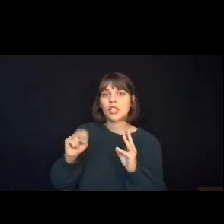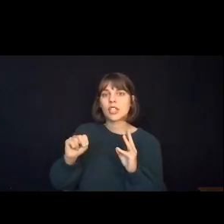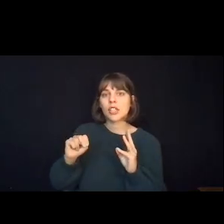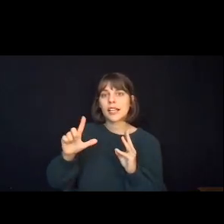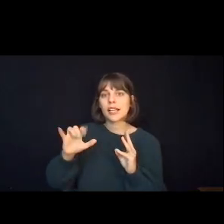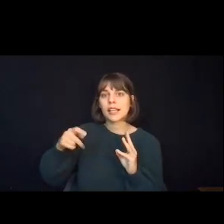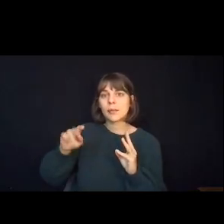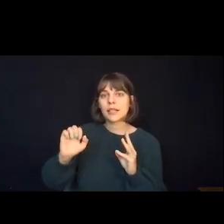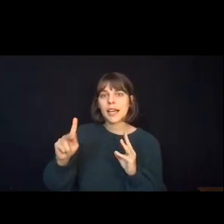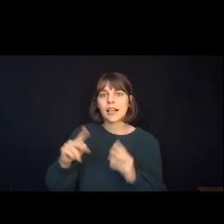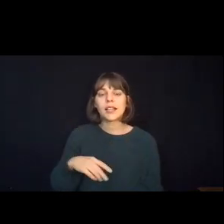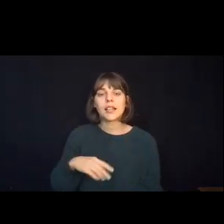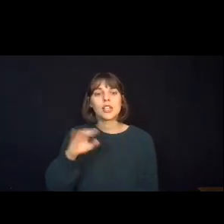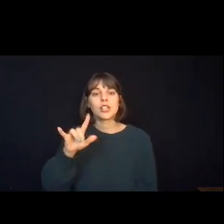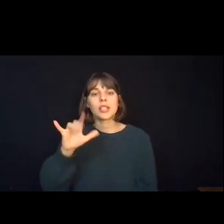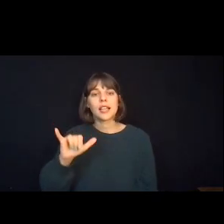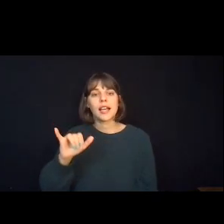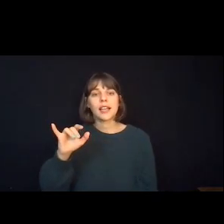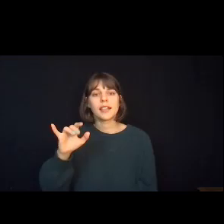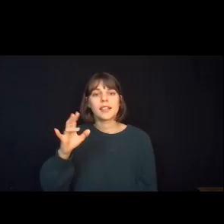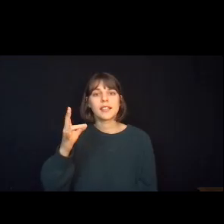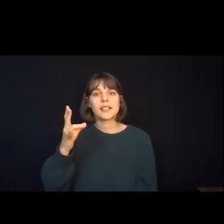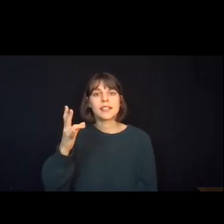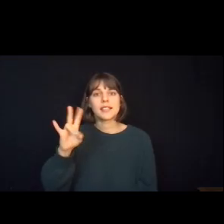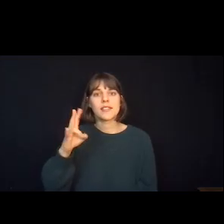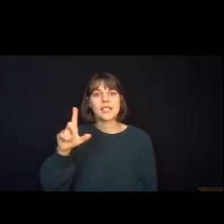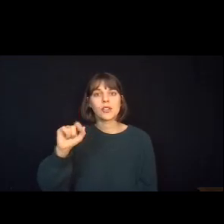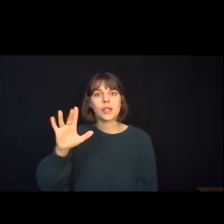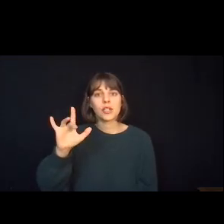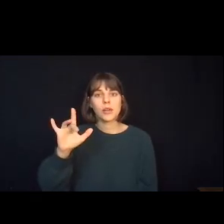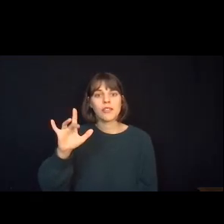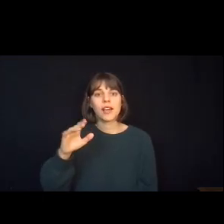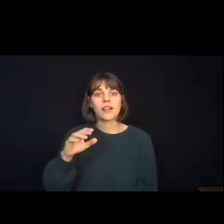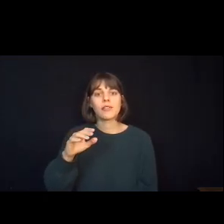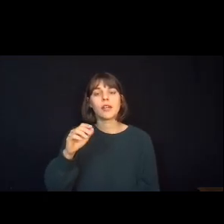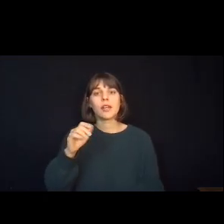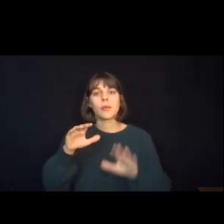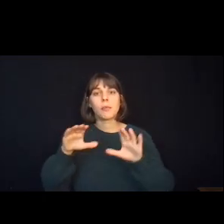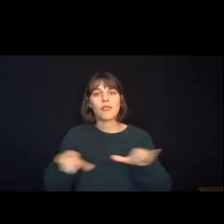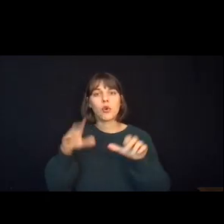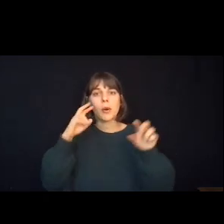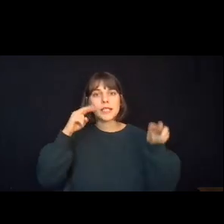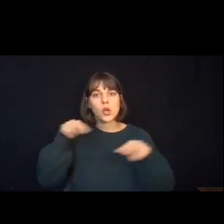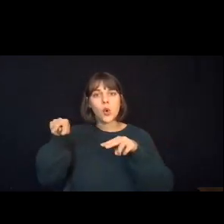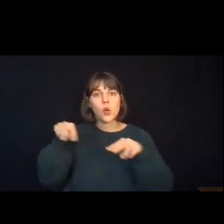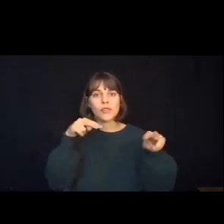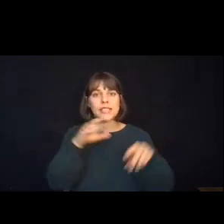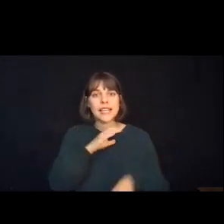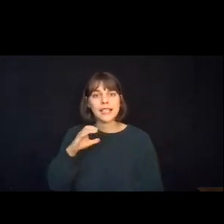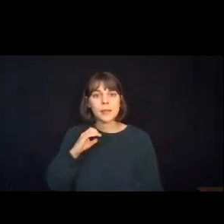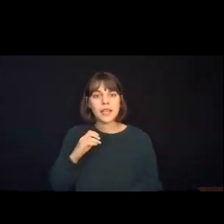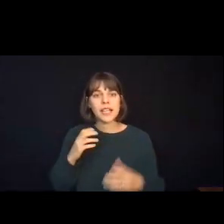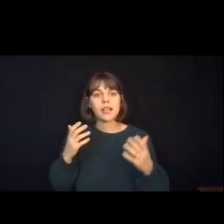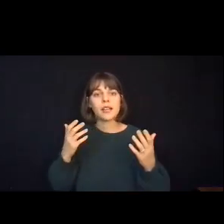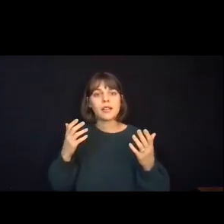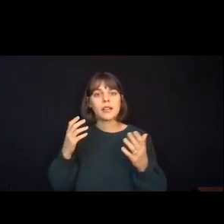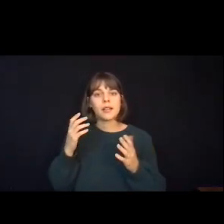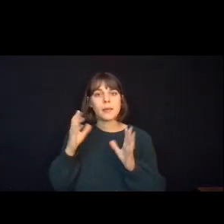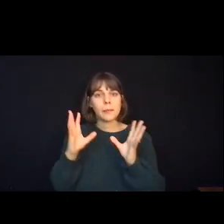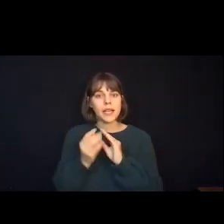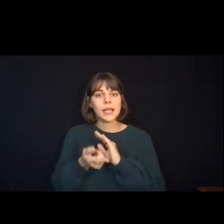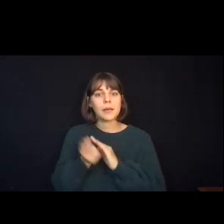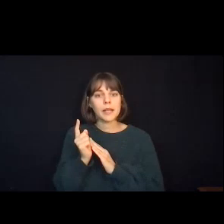The July 17th, 2025 Performance Oversight Committee meeting minutes have been circulated. If there are no questions, I ask for a motion to